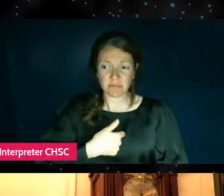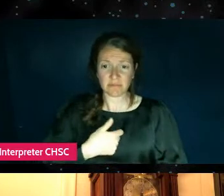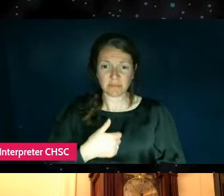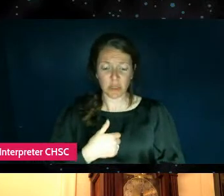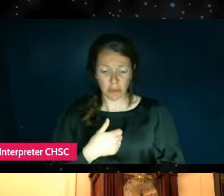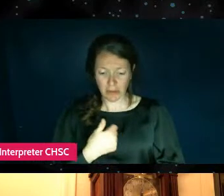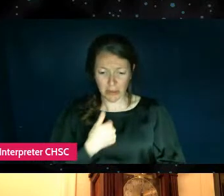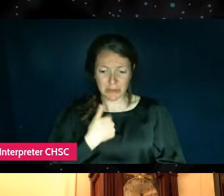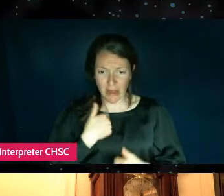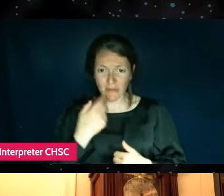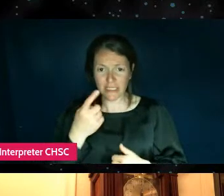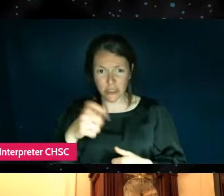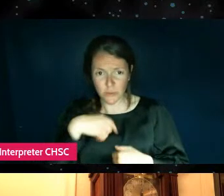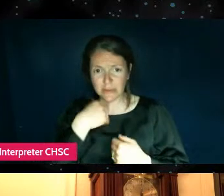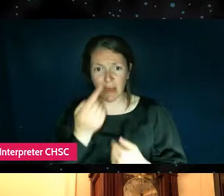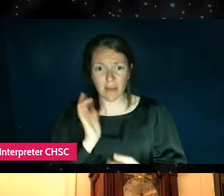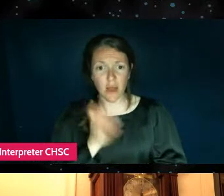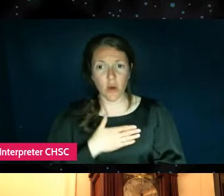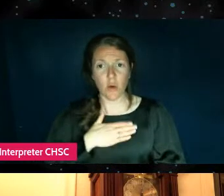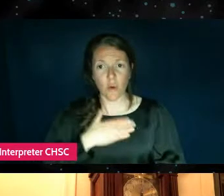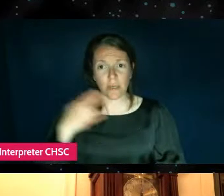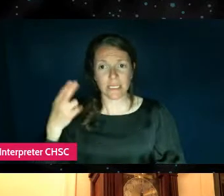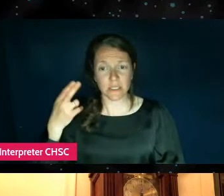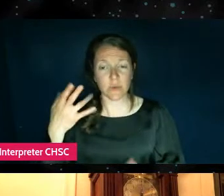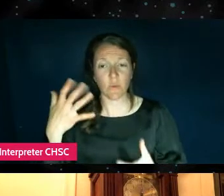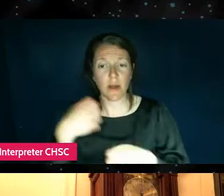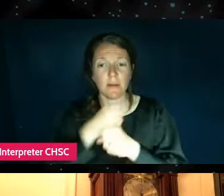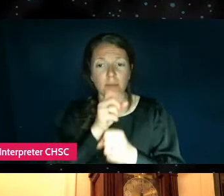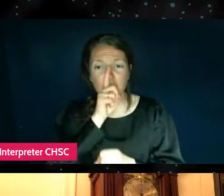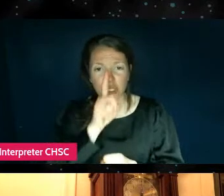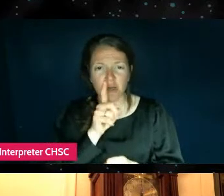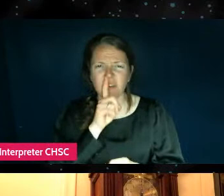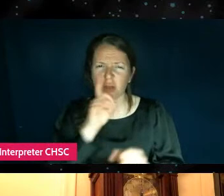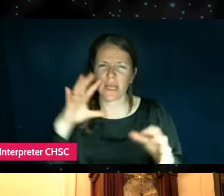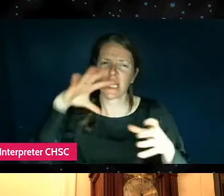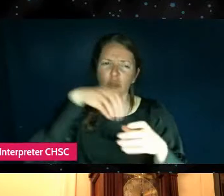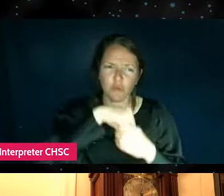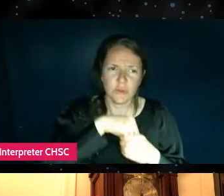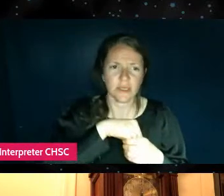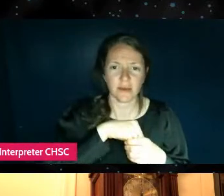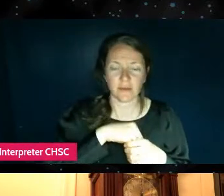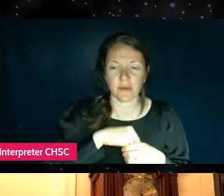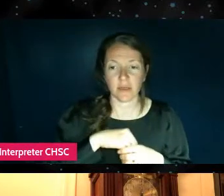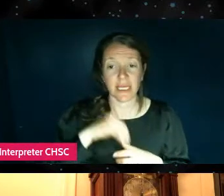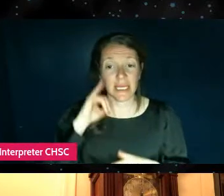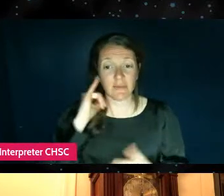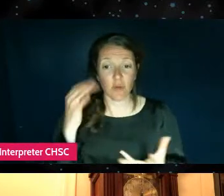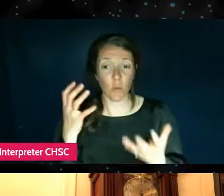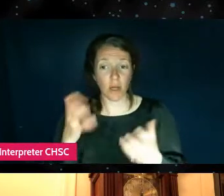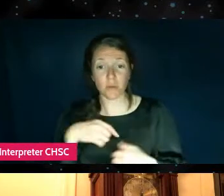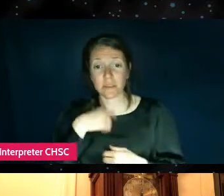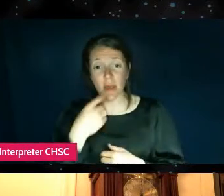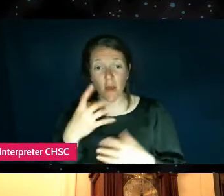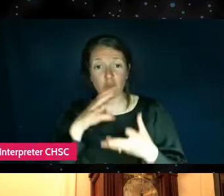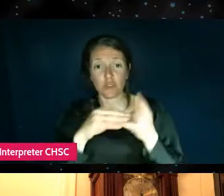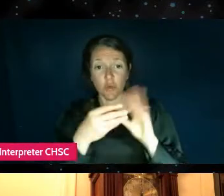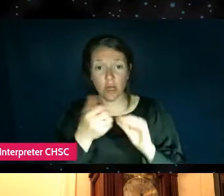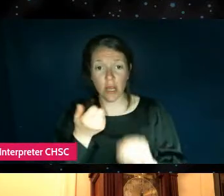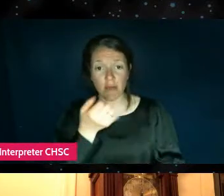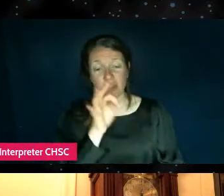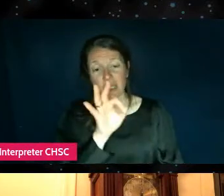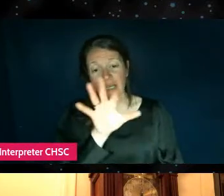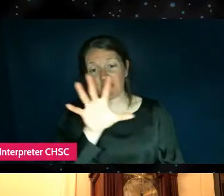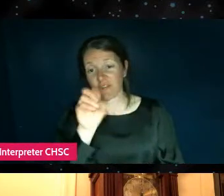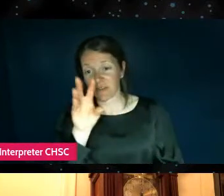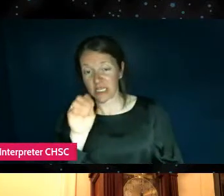that's what we wanted to make sure that we were very inclusive. If we were going to tell the story of the 50s, we wanted to bring in as many voices